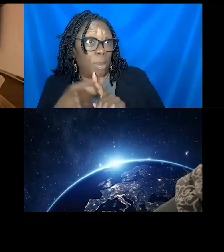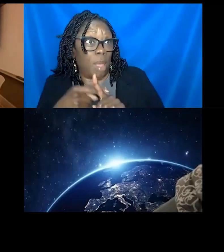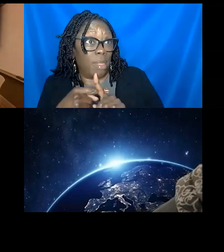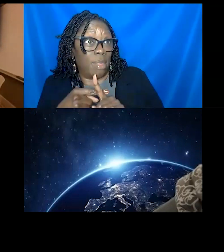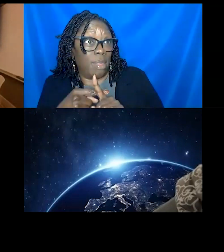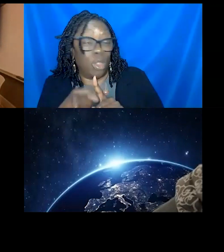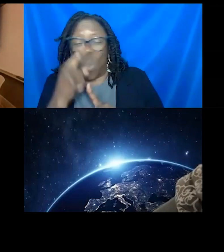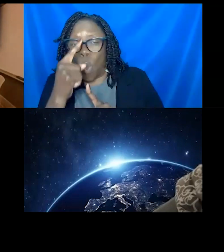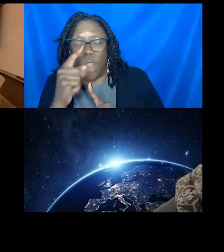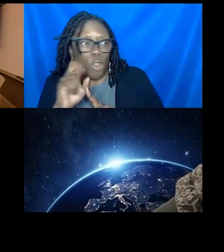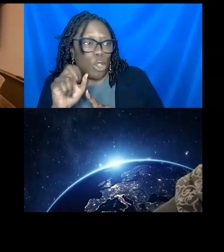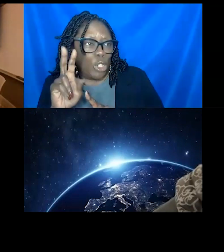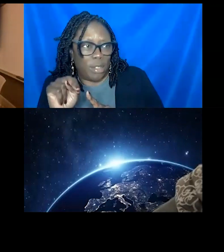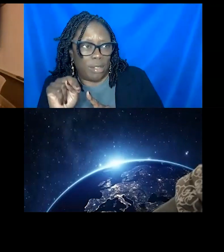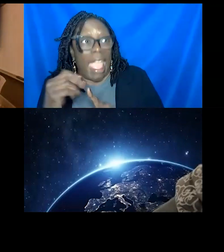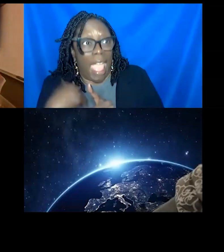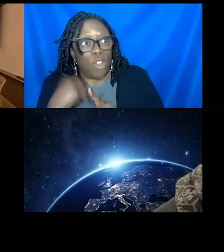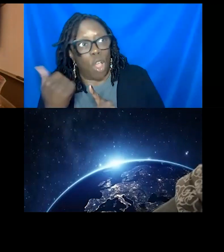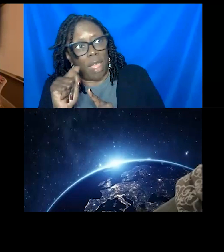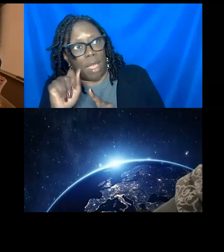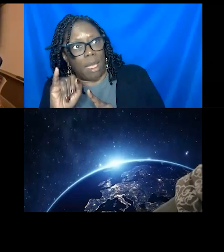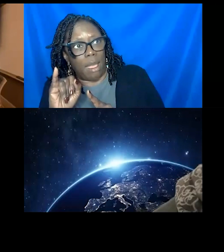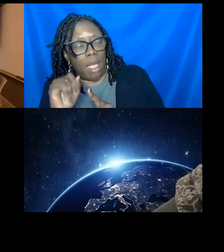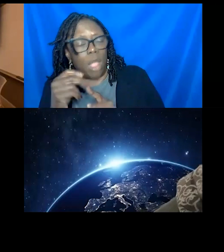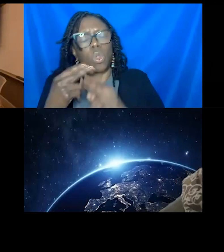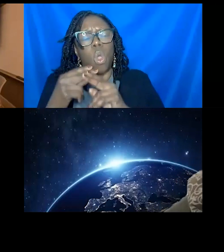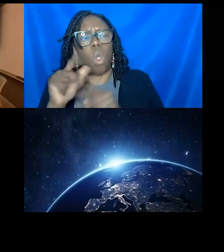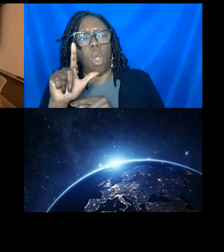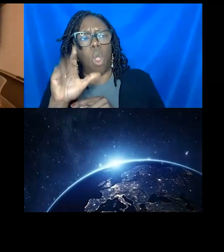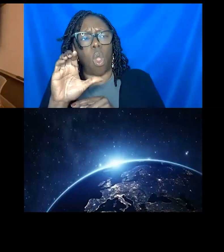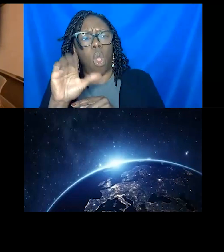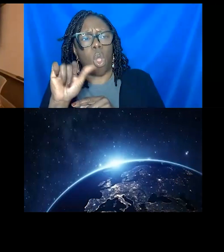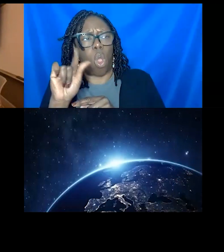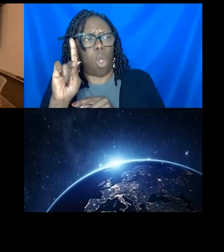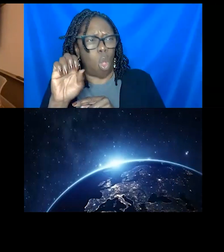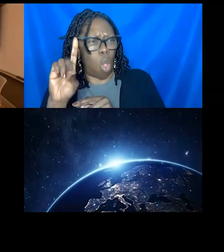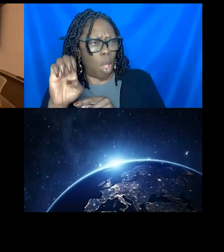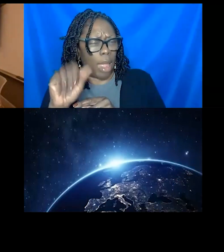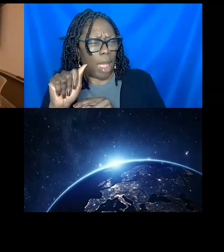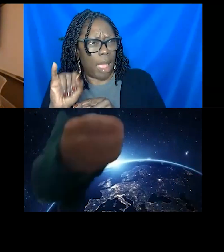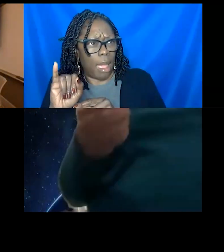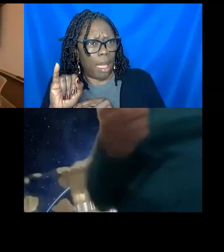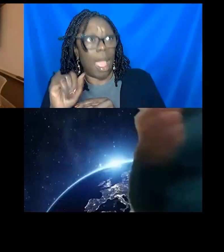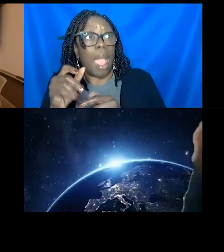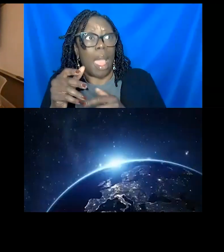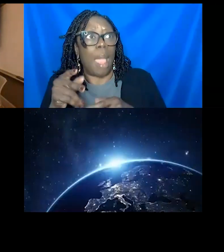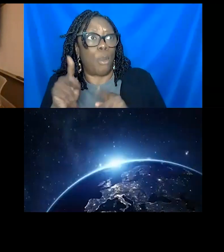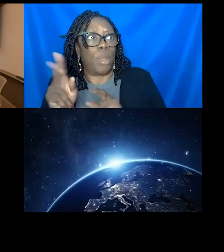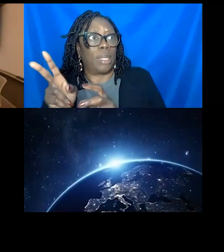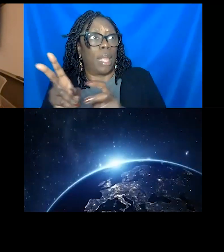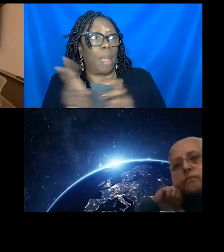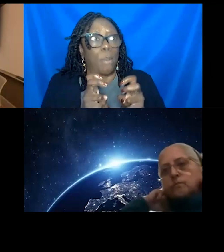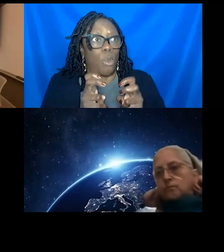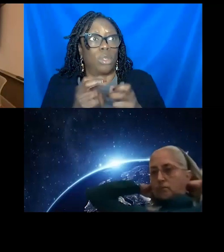one version of it. There's another AI called Claude AI, for example, that allows that import for entirely